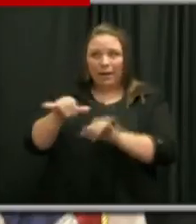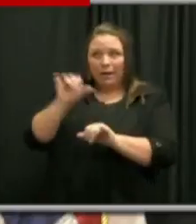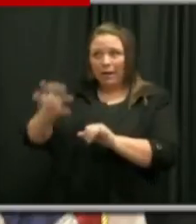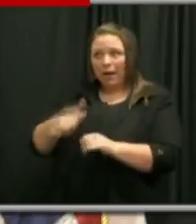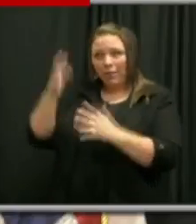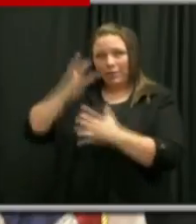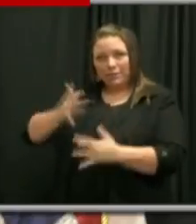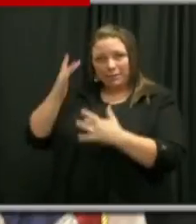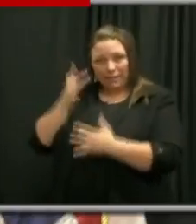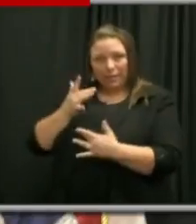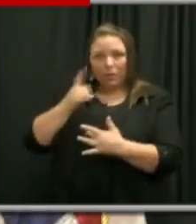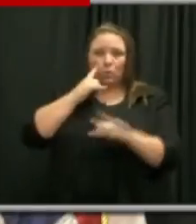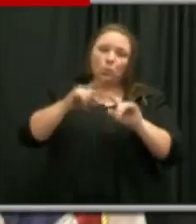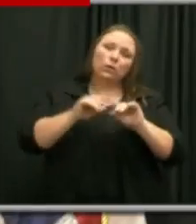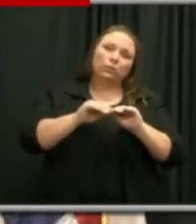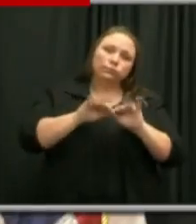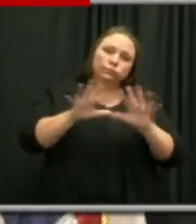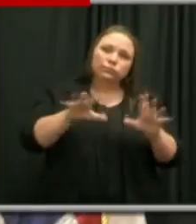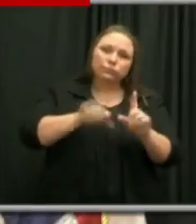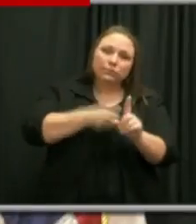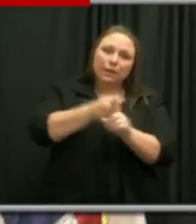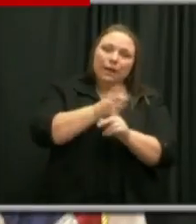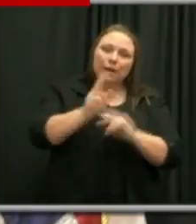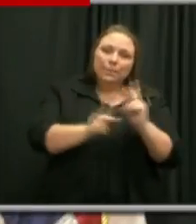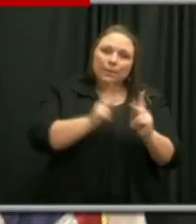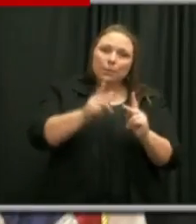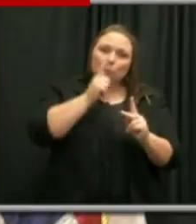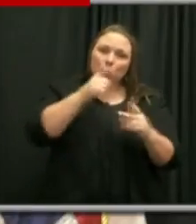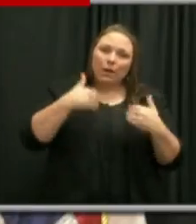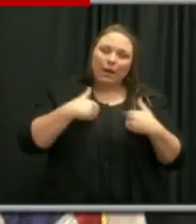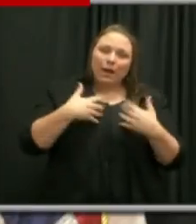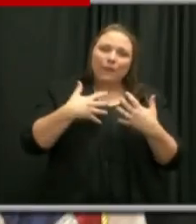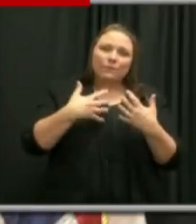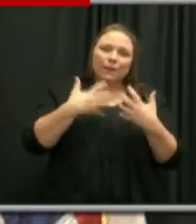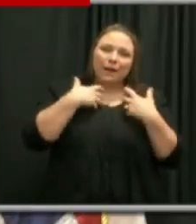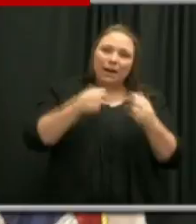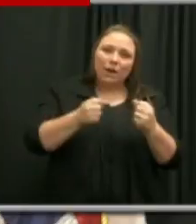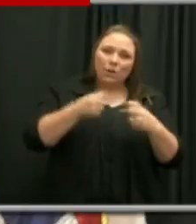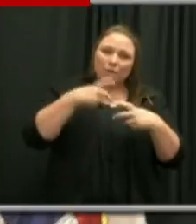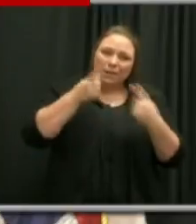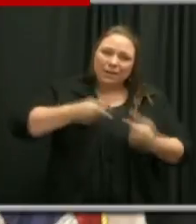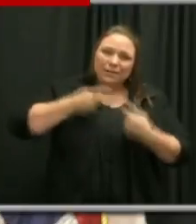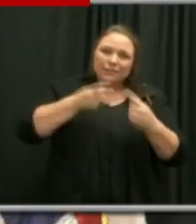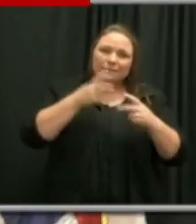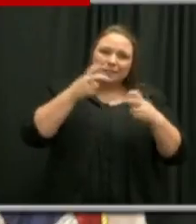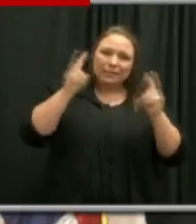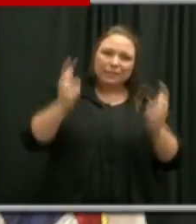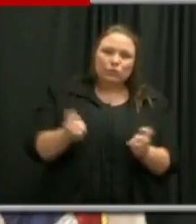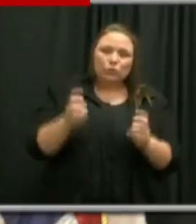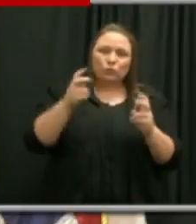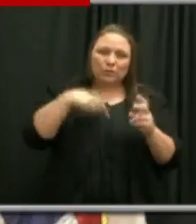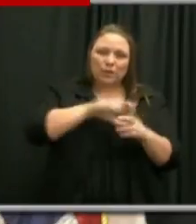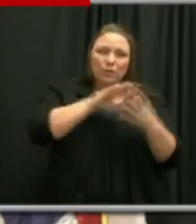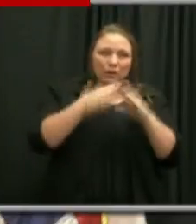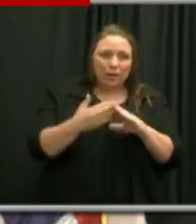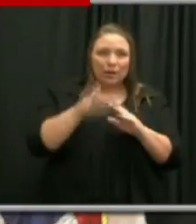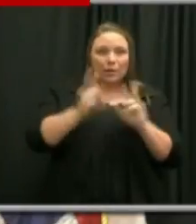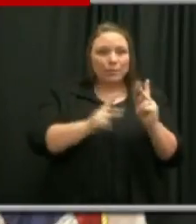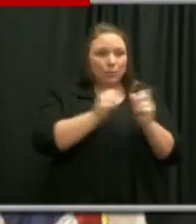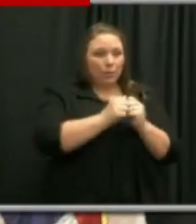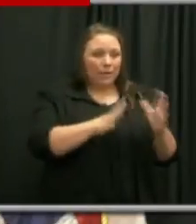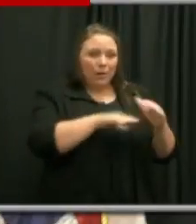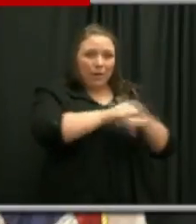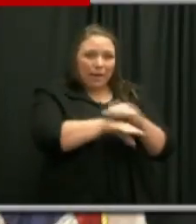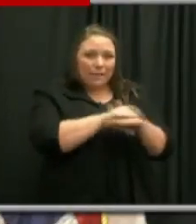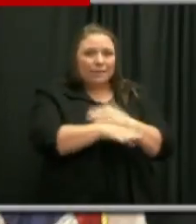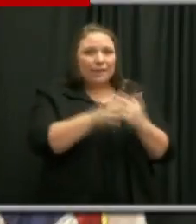the impact of health disparities in our society. Minorities and those with limited access to health care are most seriously impacted disproportionately.